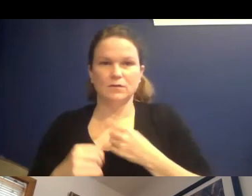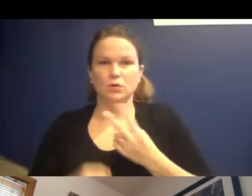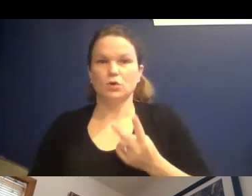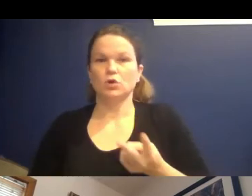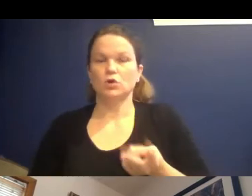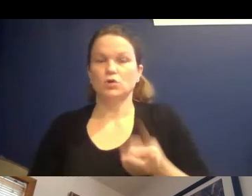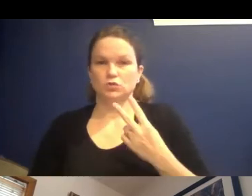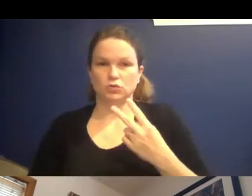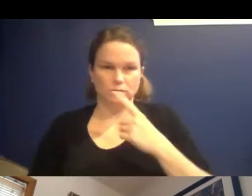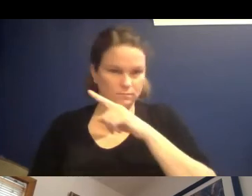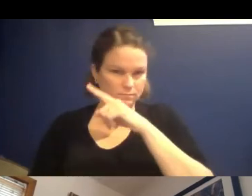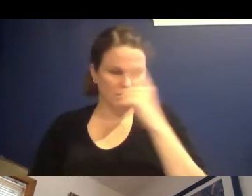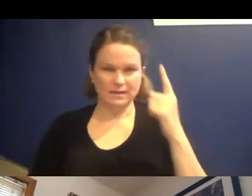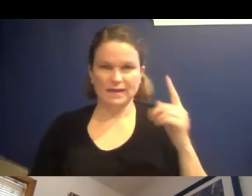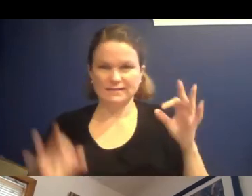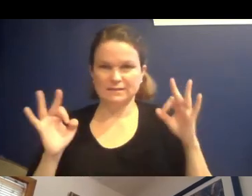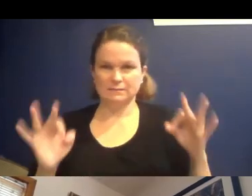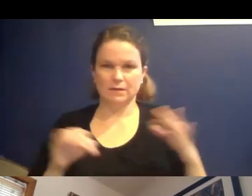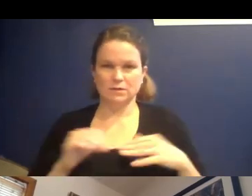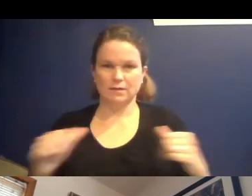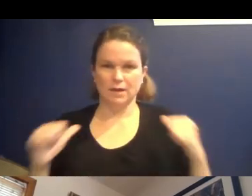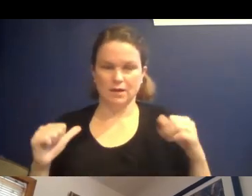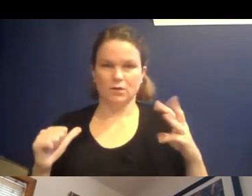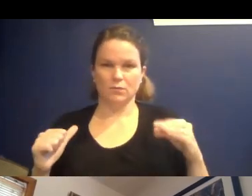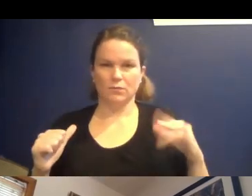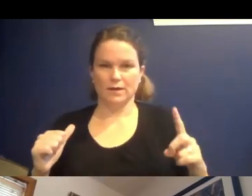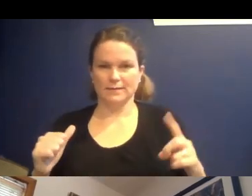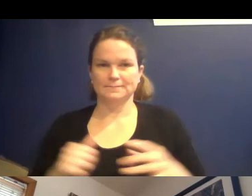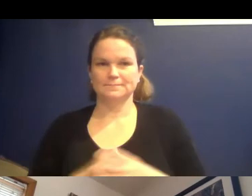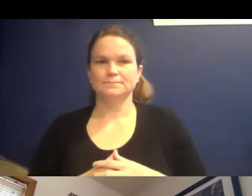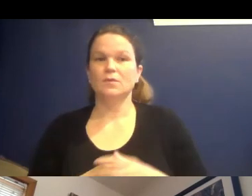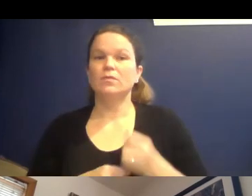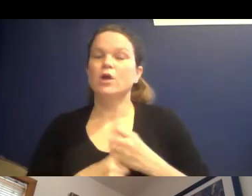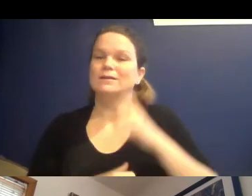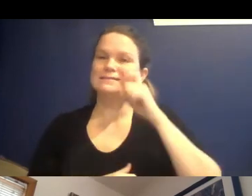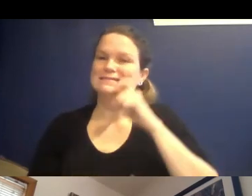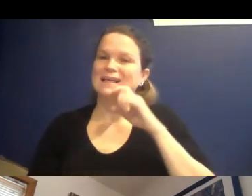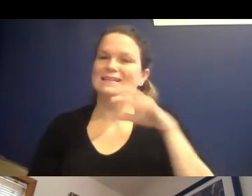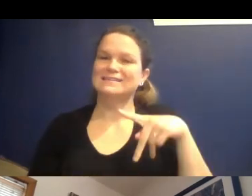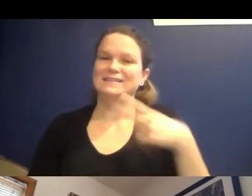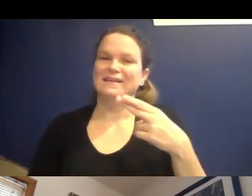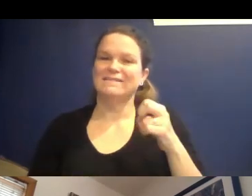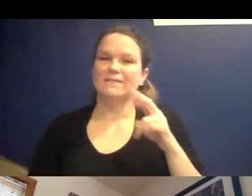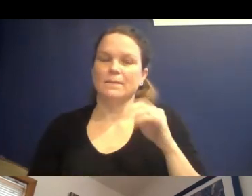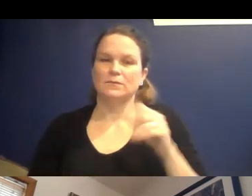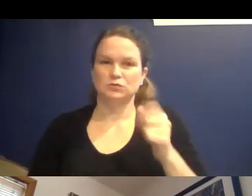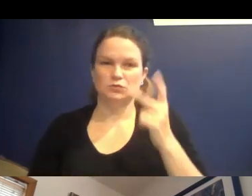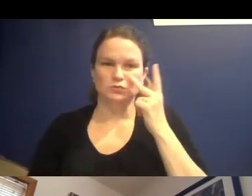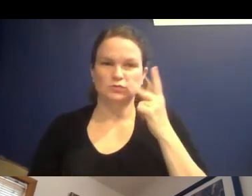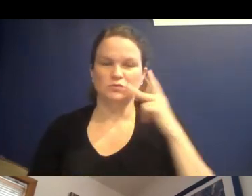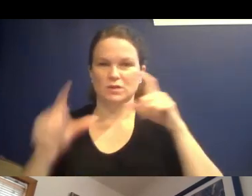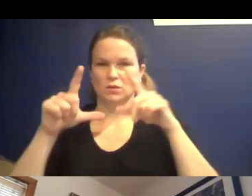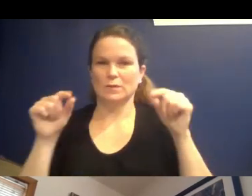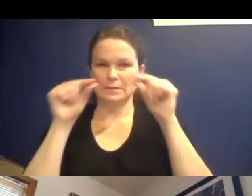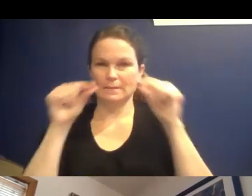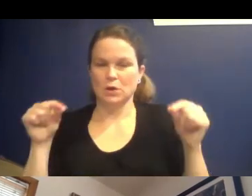black spots on the hind wing, that are a source of sexual pheromones. So you can see the narrower wing bars and you can see the 2